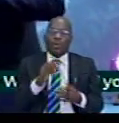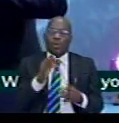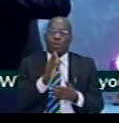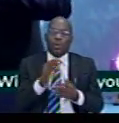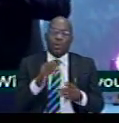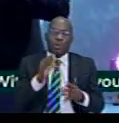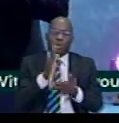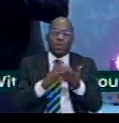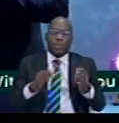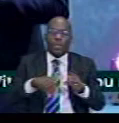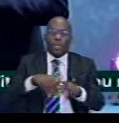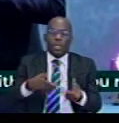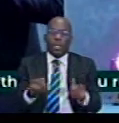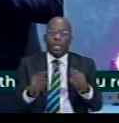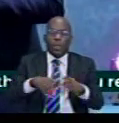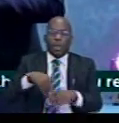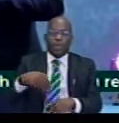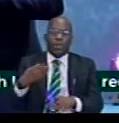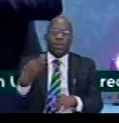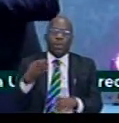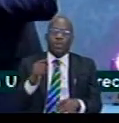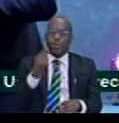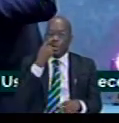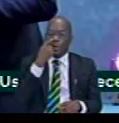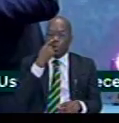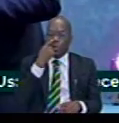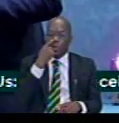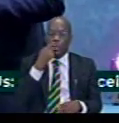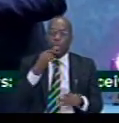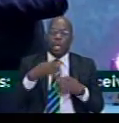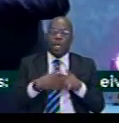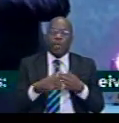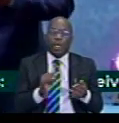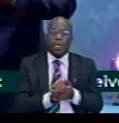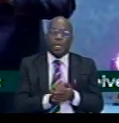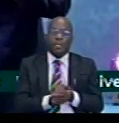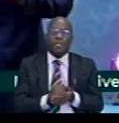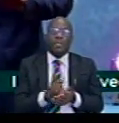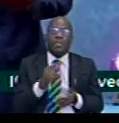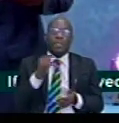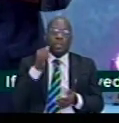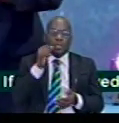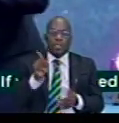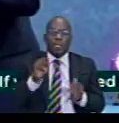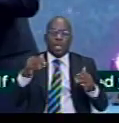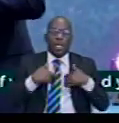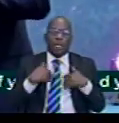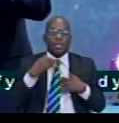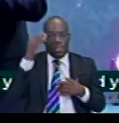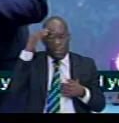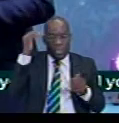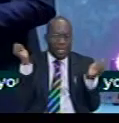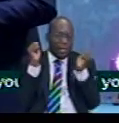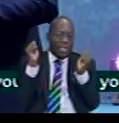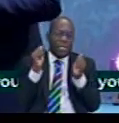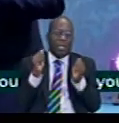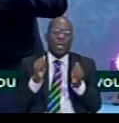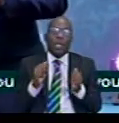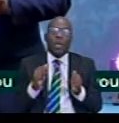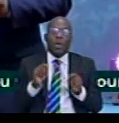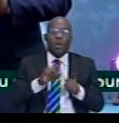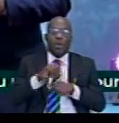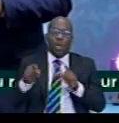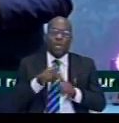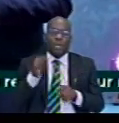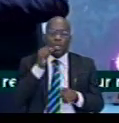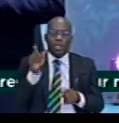nose, it was an intense and severe headache. And she had been dealing with it for the whole week. And when she came here, the first